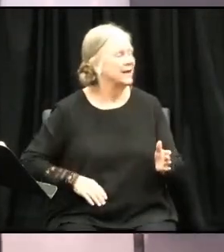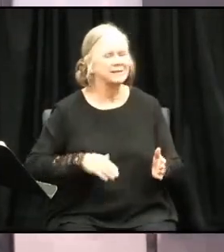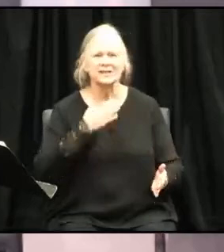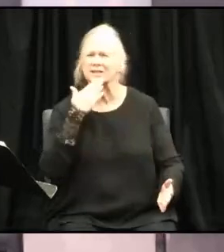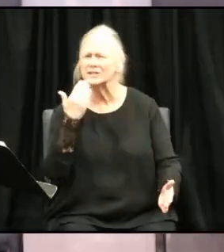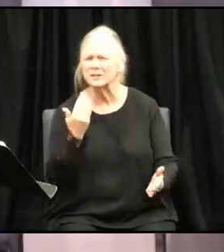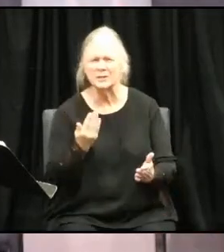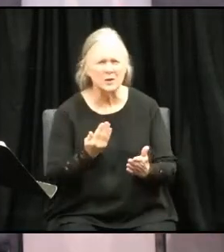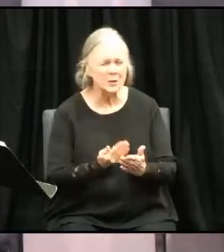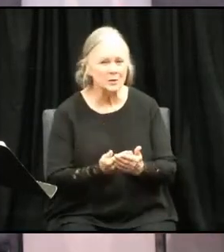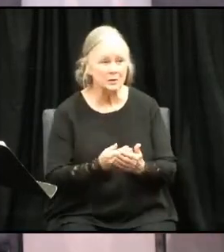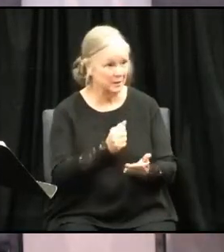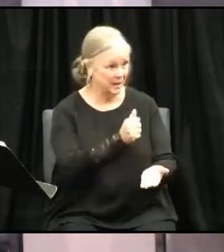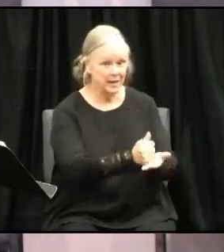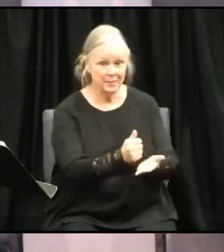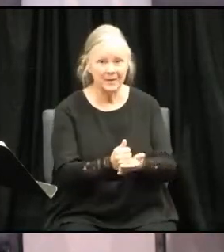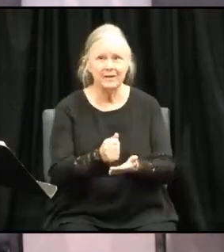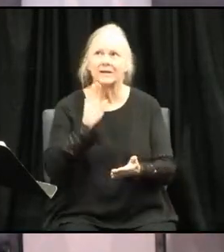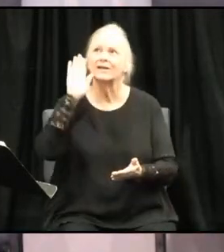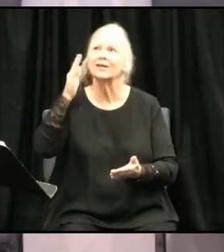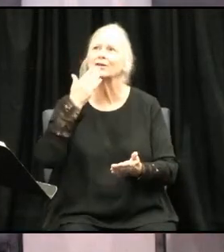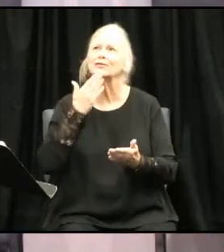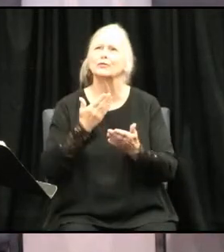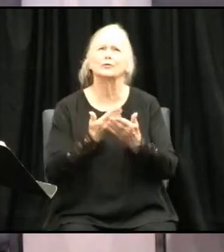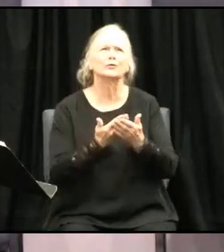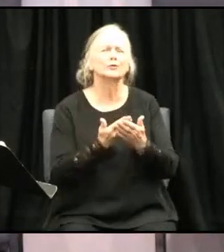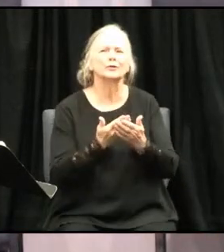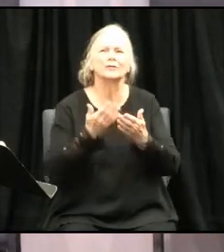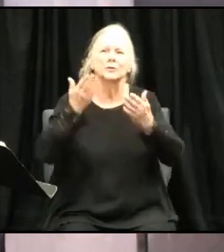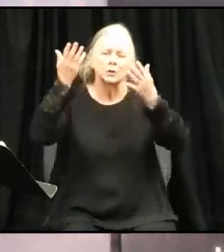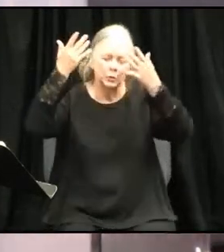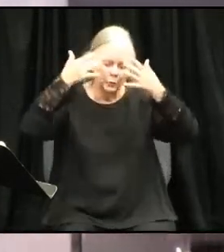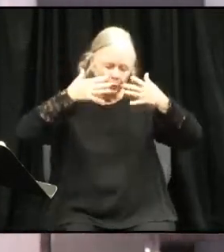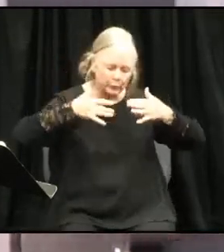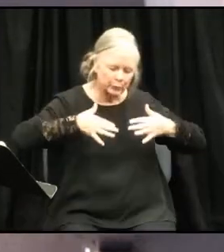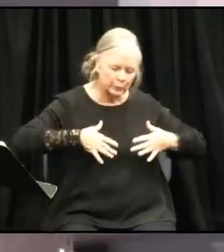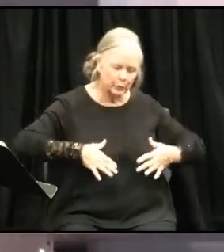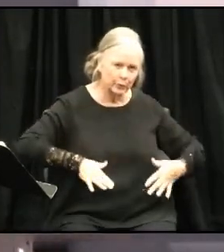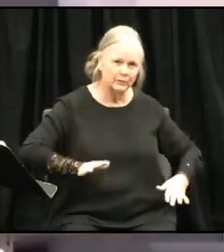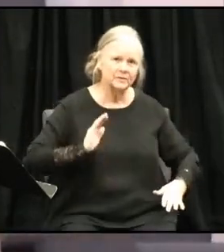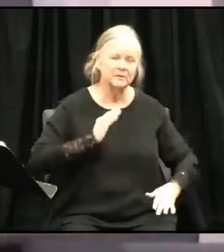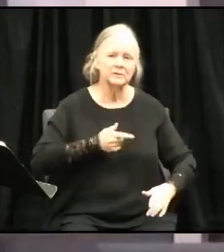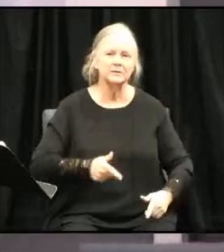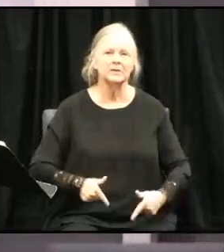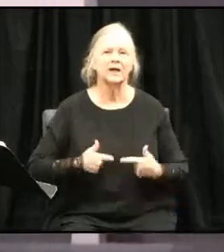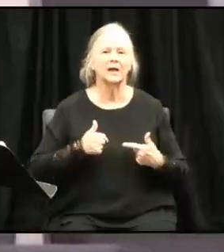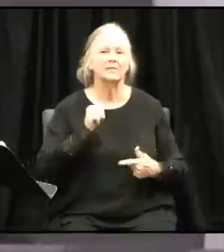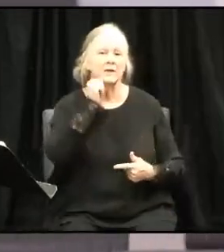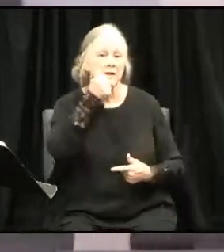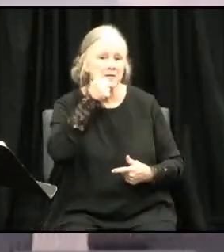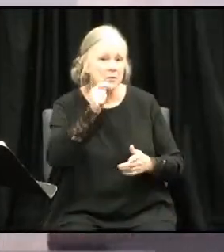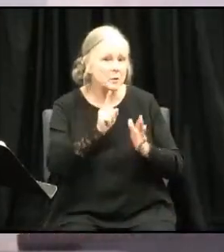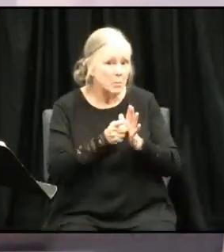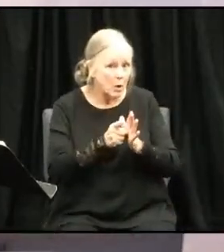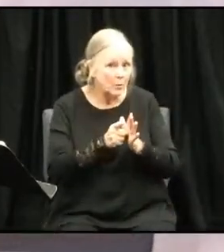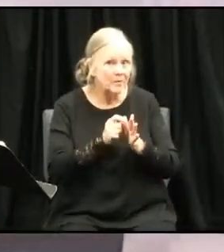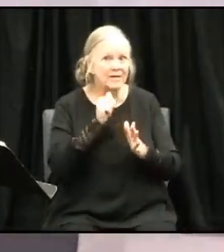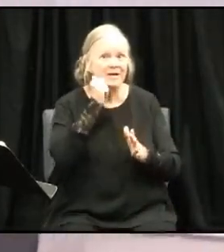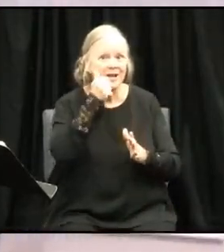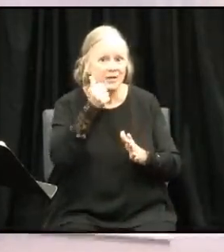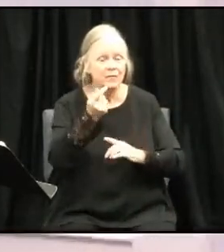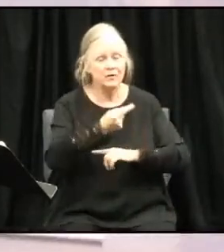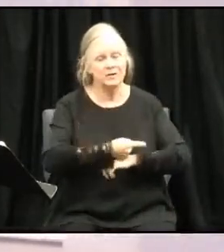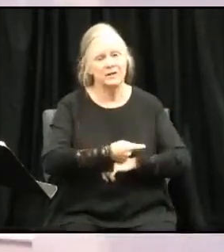good. Amen. His goodness flows, fills our lives every moment of every day. We can look back at